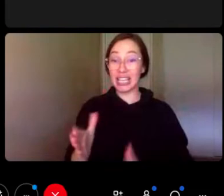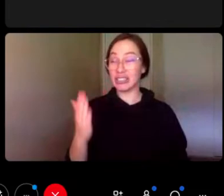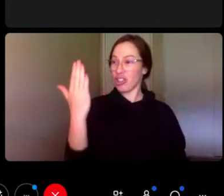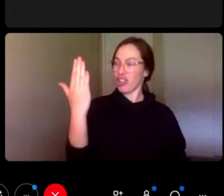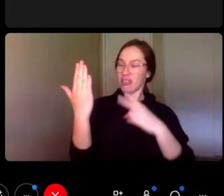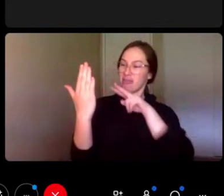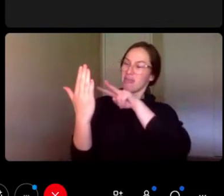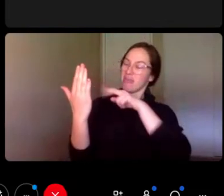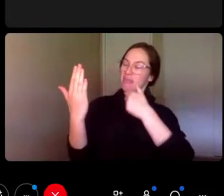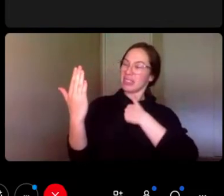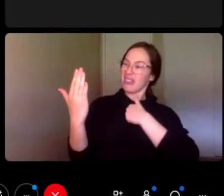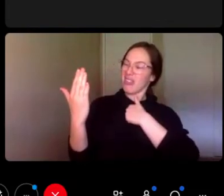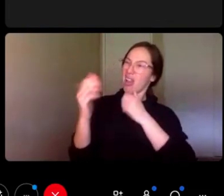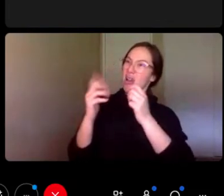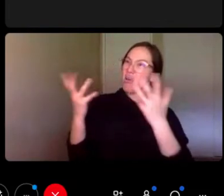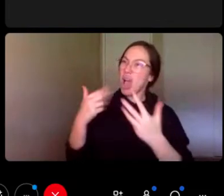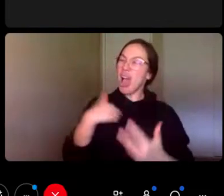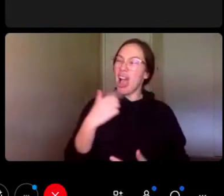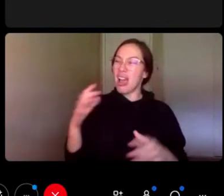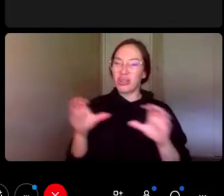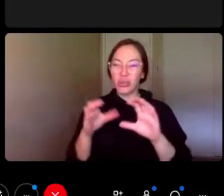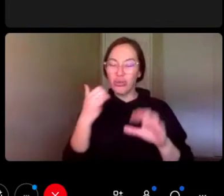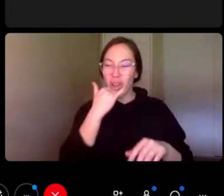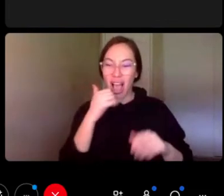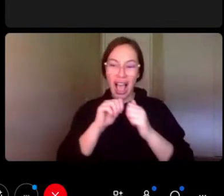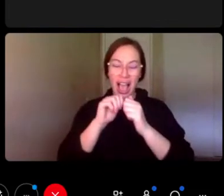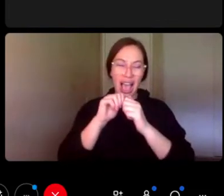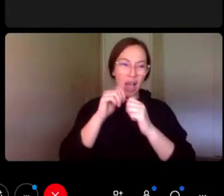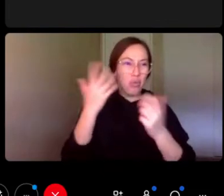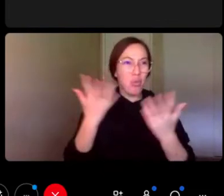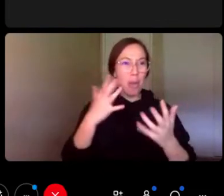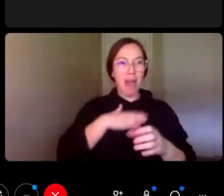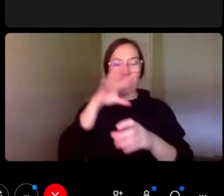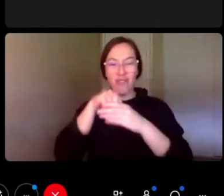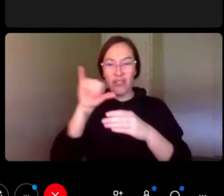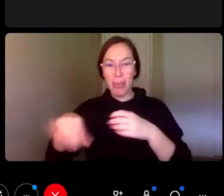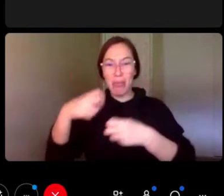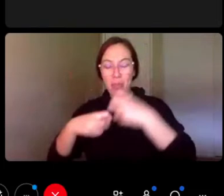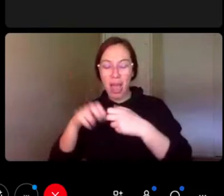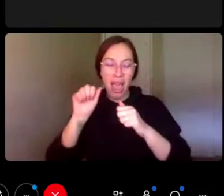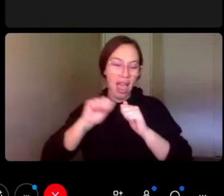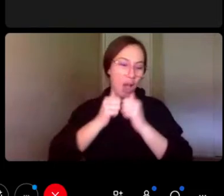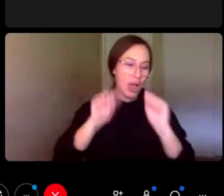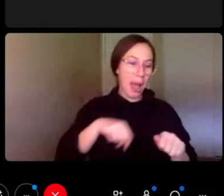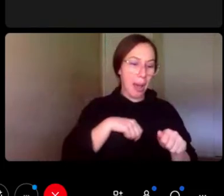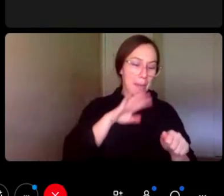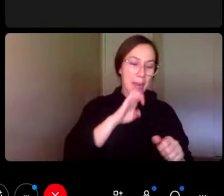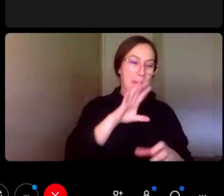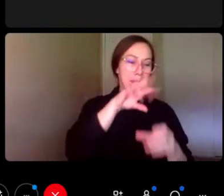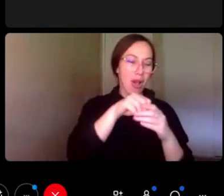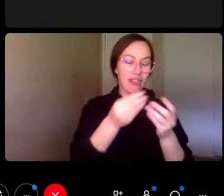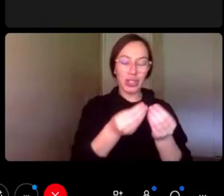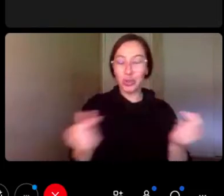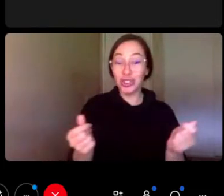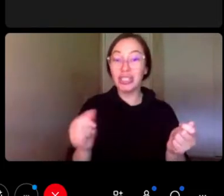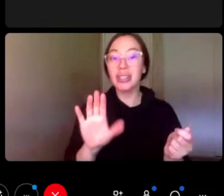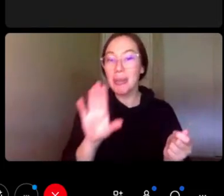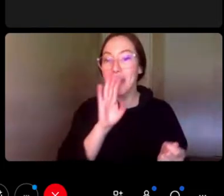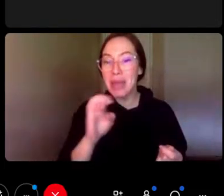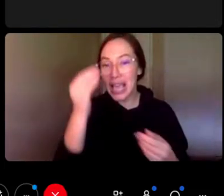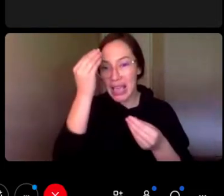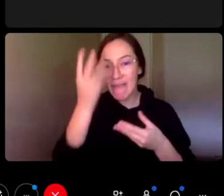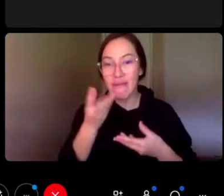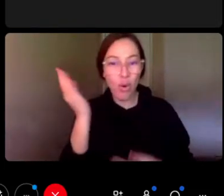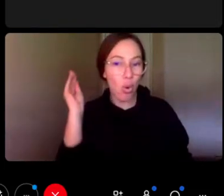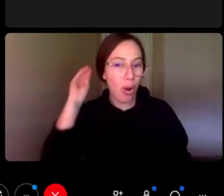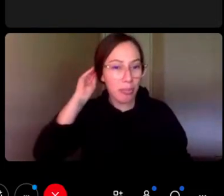say, "What? How could I have done that better? What did I do to contribute to that problem? And how can I be a part of a solution?" Be informed. Part